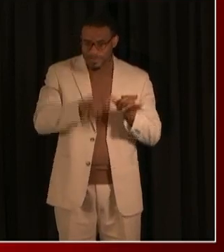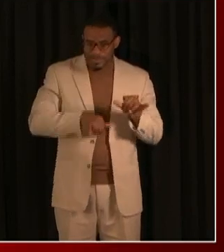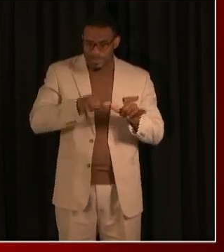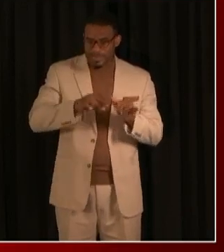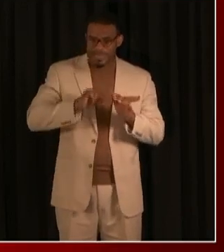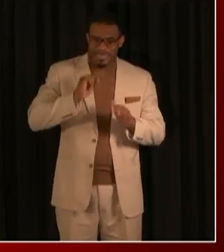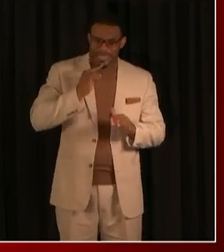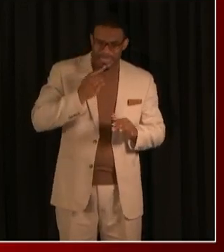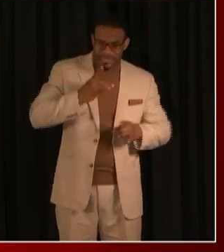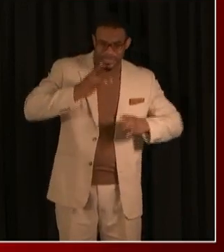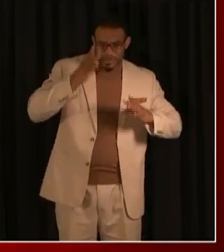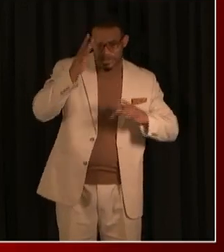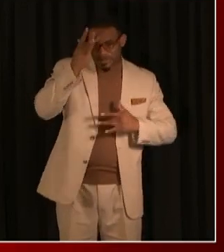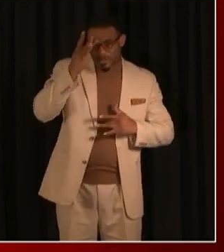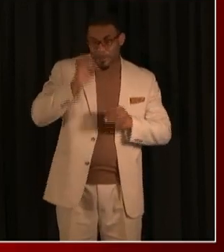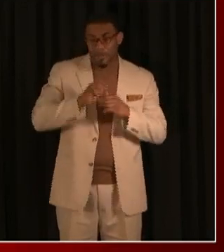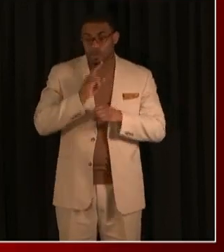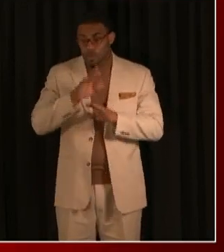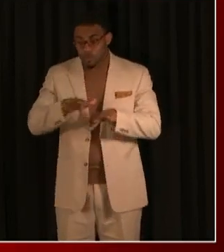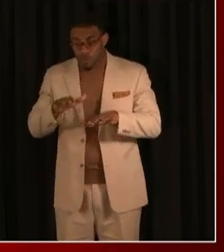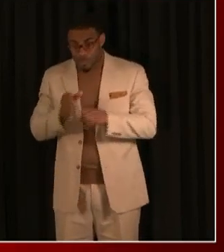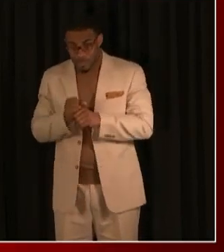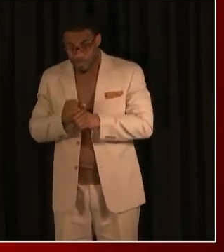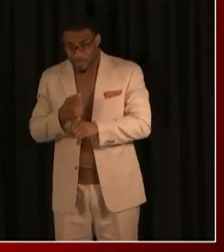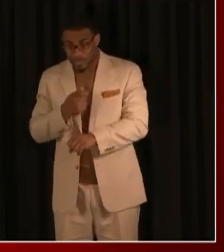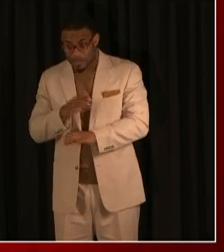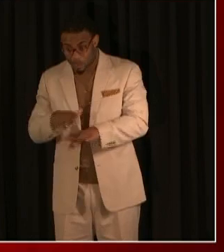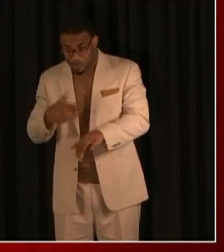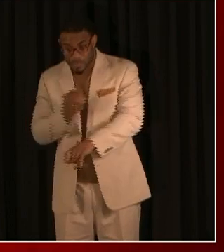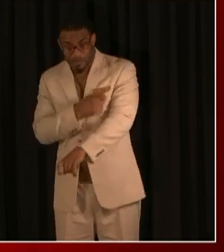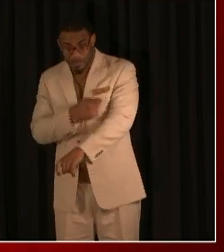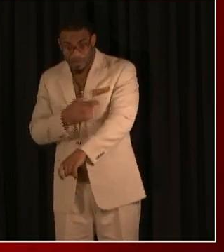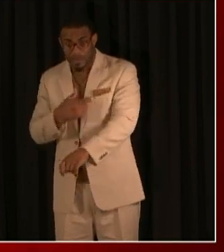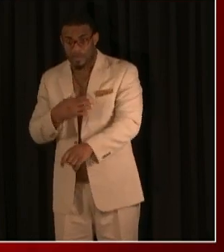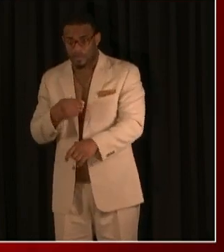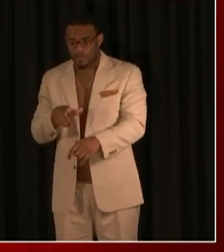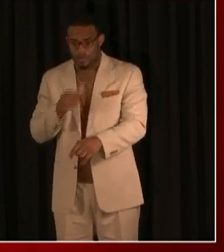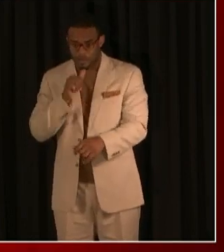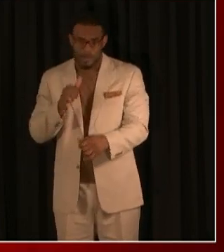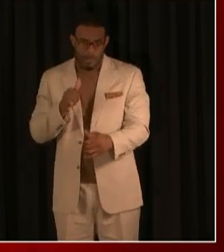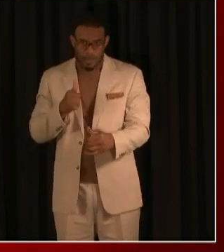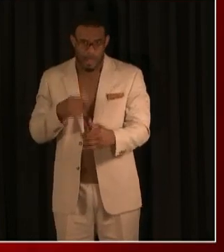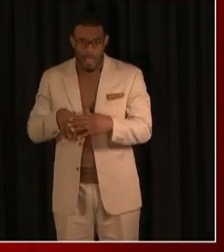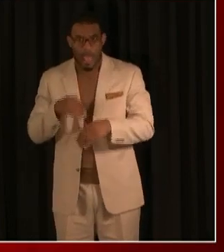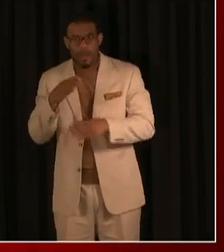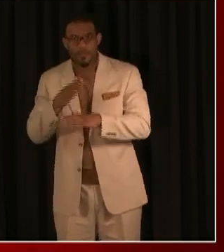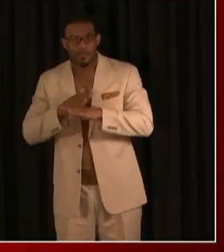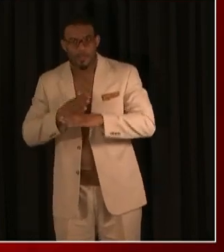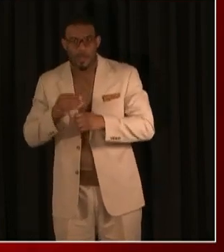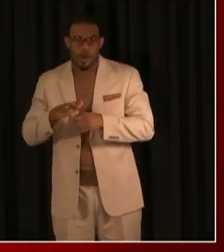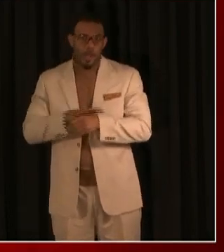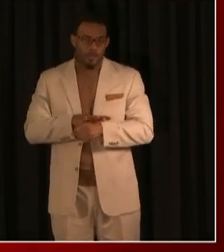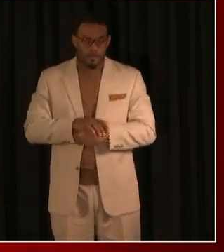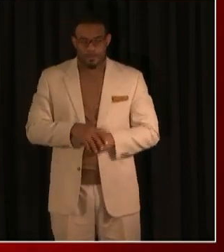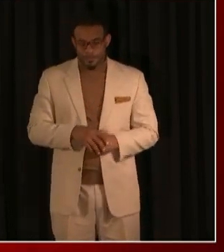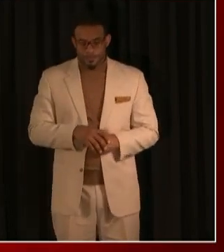as making sure that children are getting their childhood vaccines so that they're not falling out of coverage. Also,